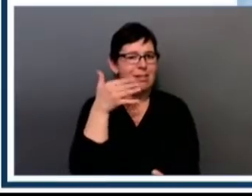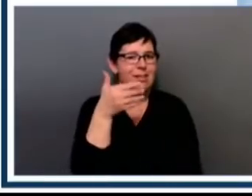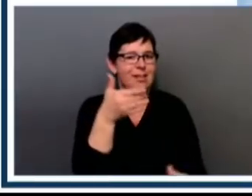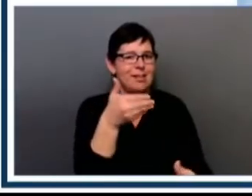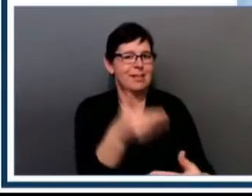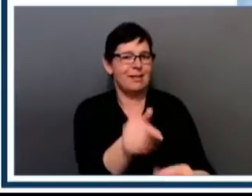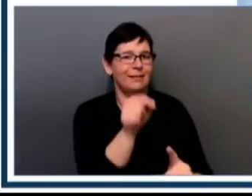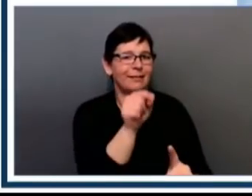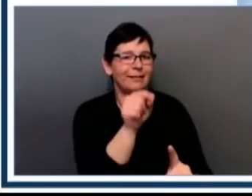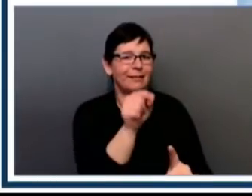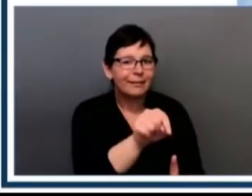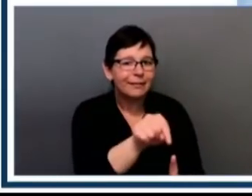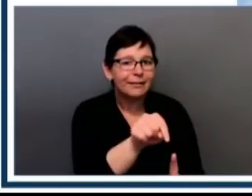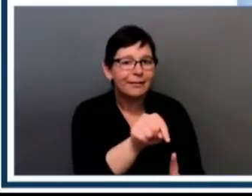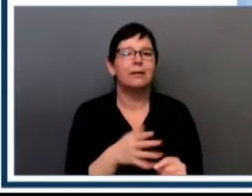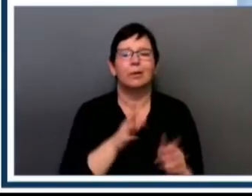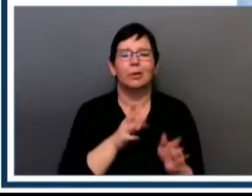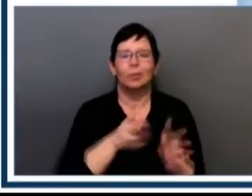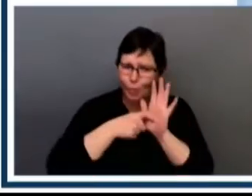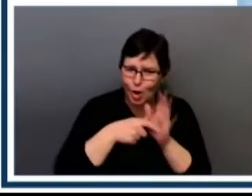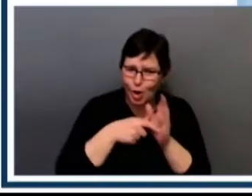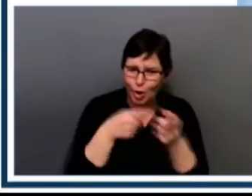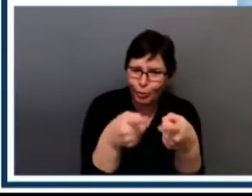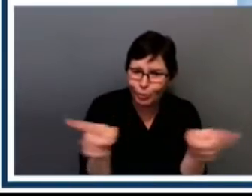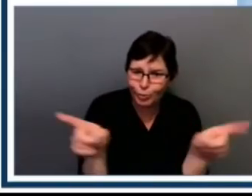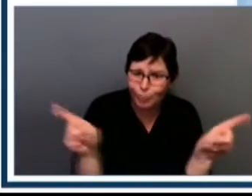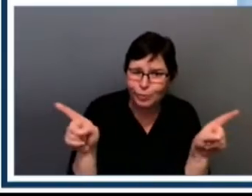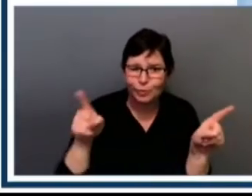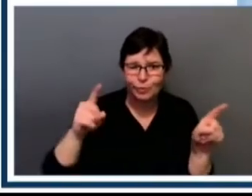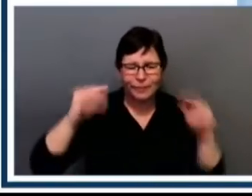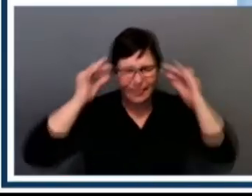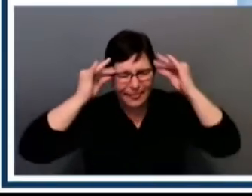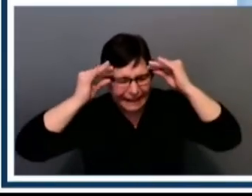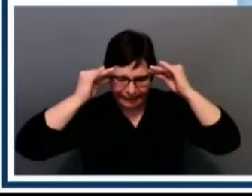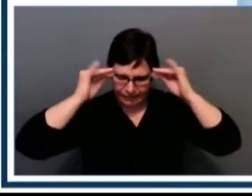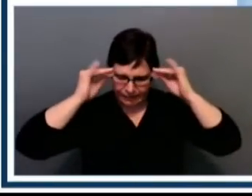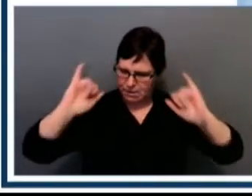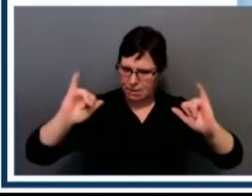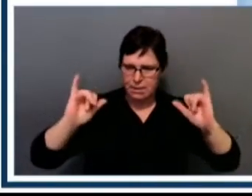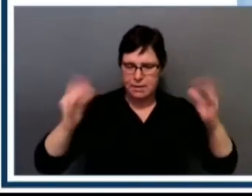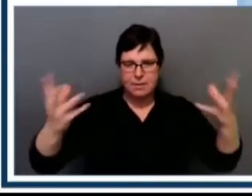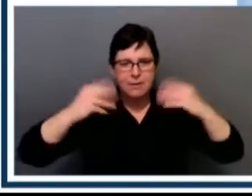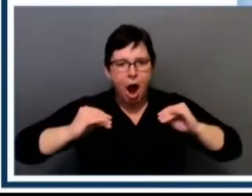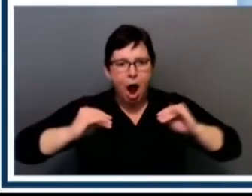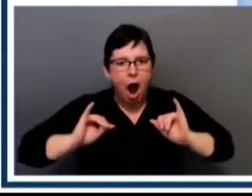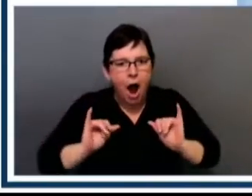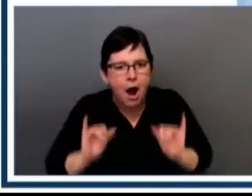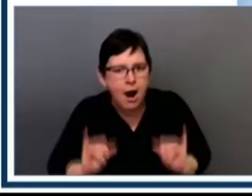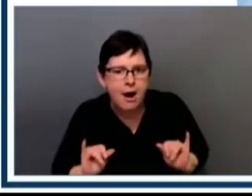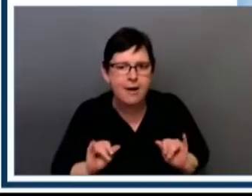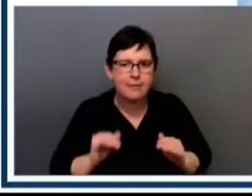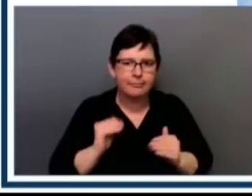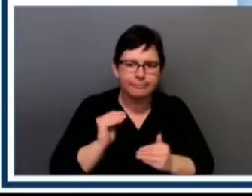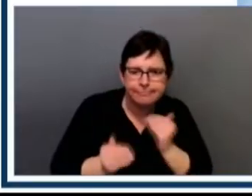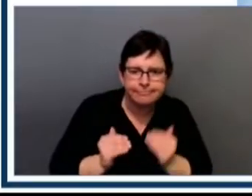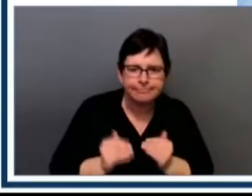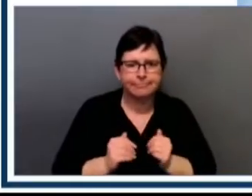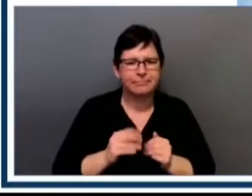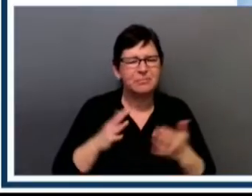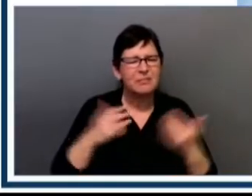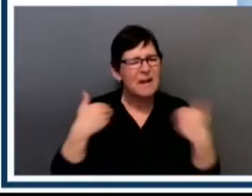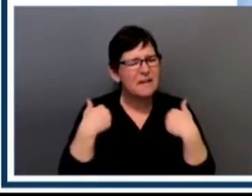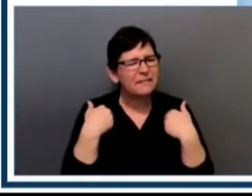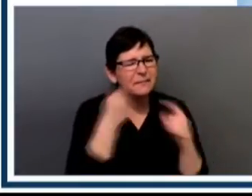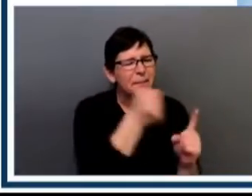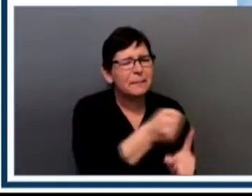couple impacts of that shows itself, as I said, like in the proof of vaccine, what happens in certain workplaces and stuff. And the other place that shows